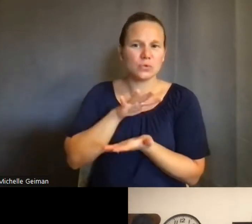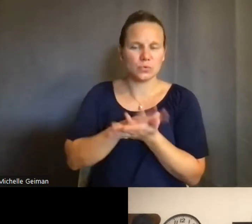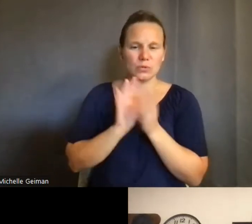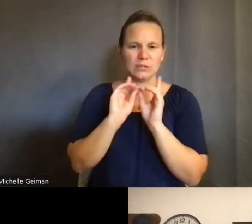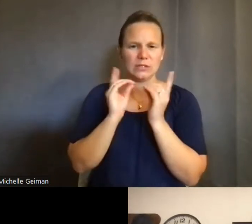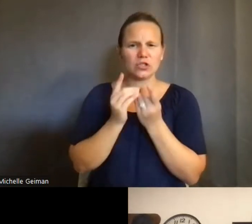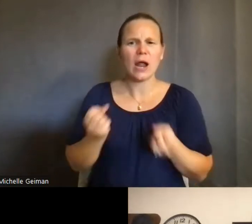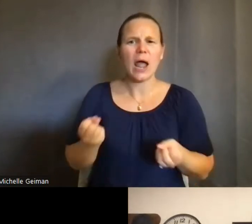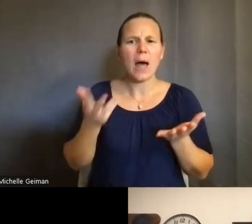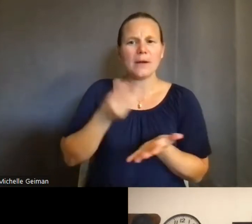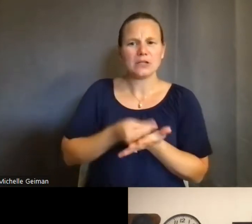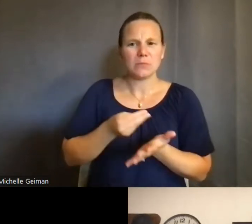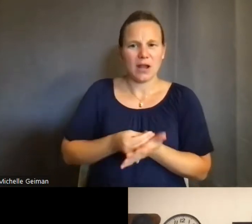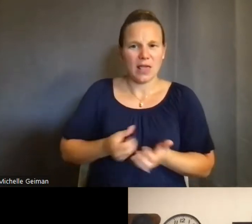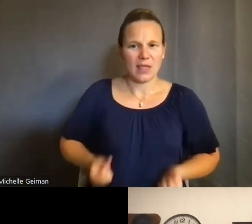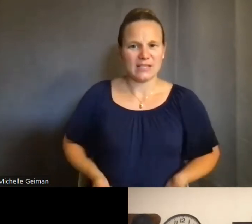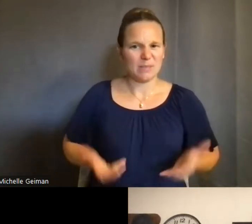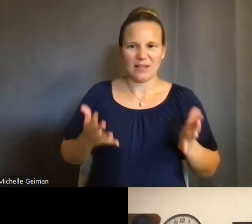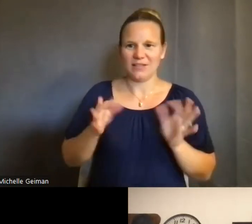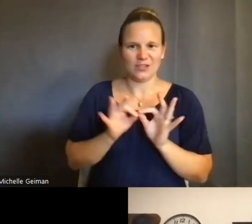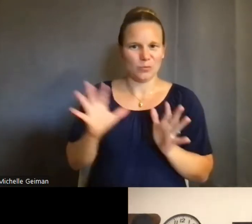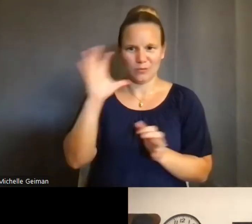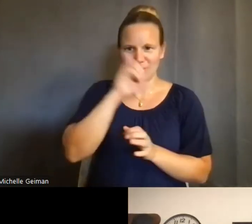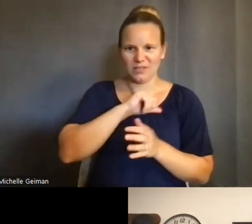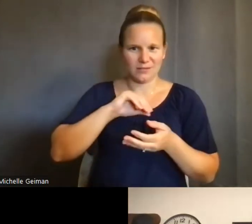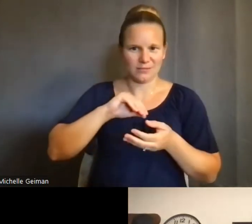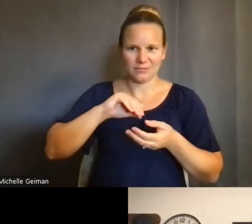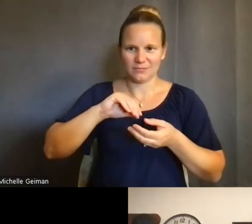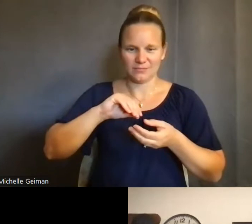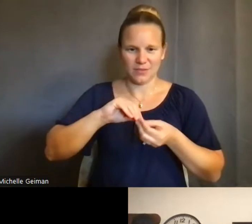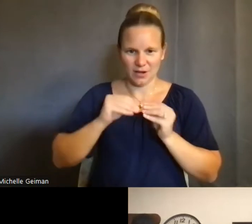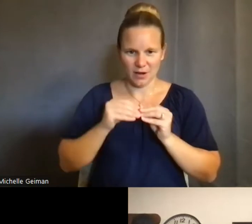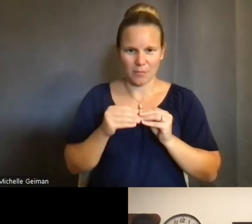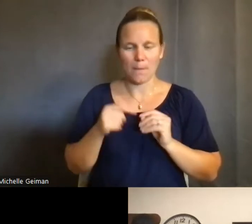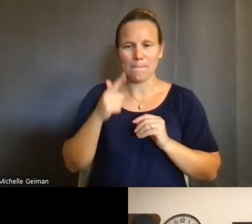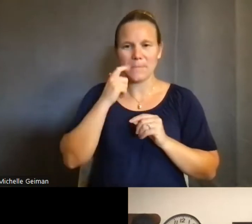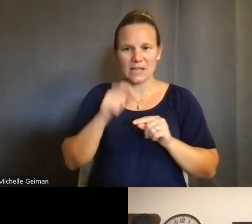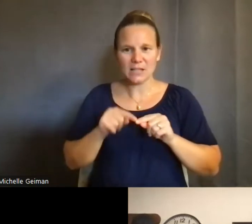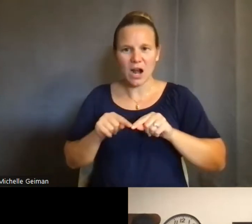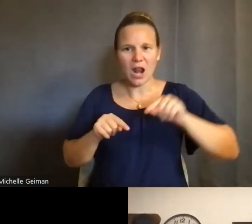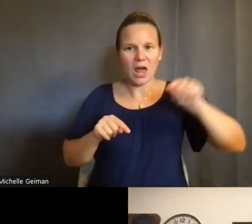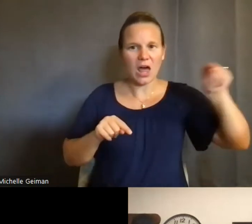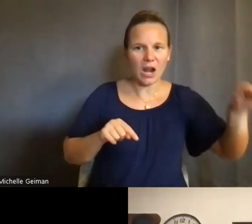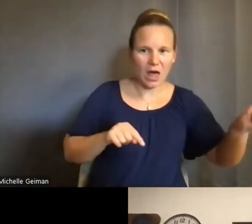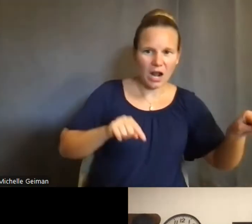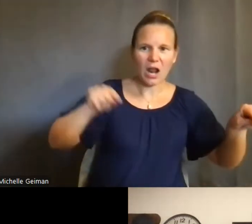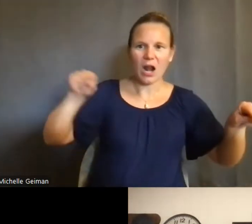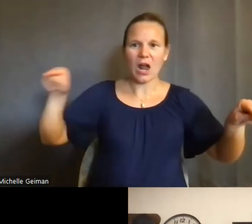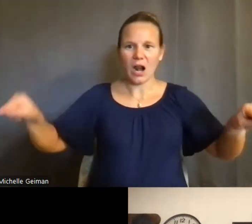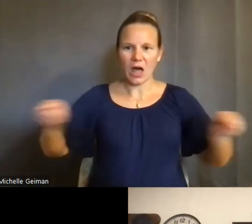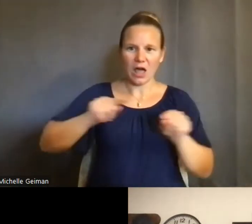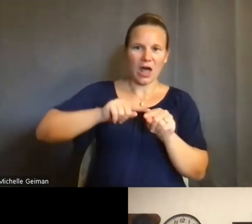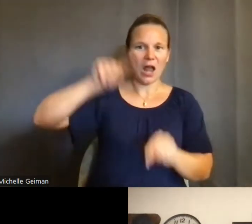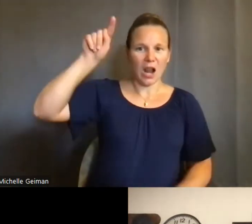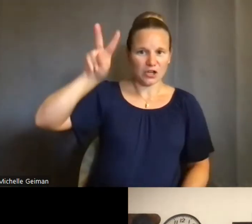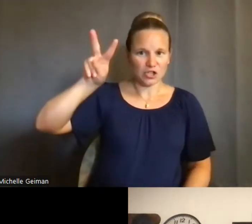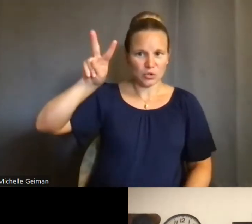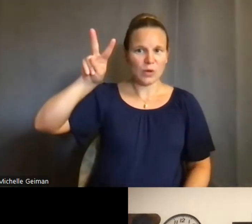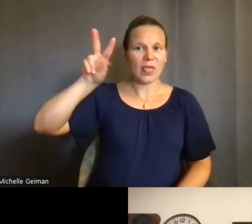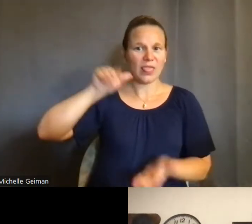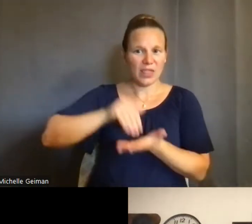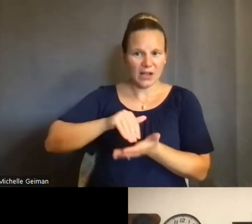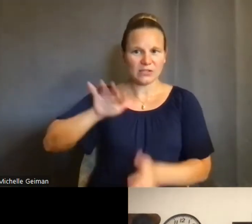they spend on travel because their distance is so vast, right? They're in just the